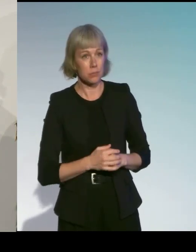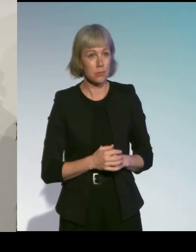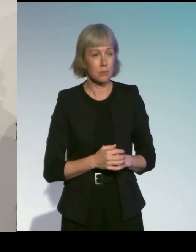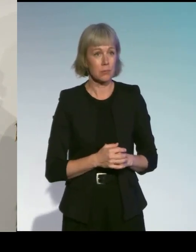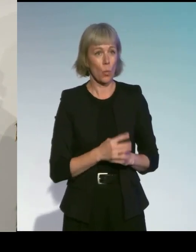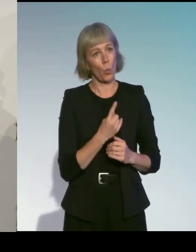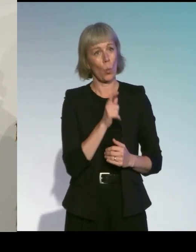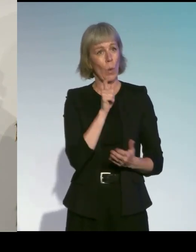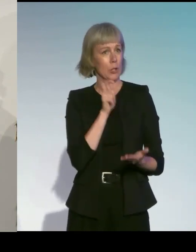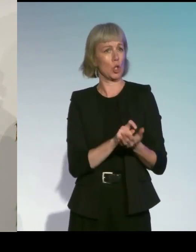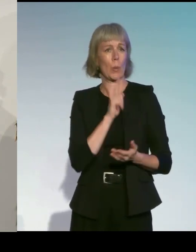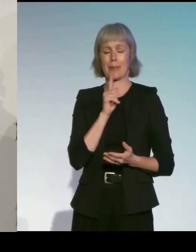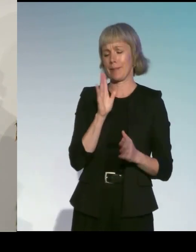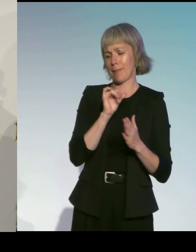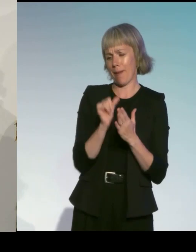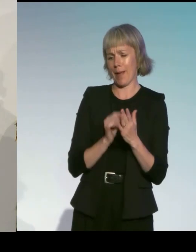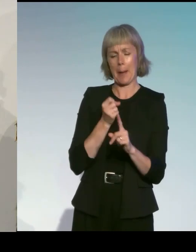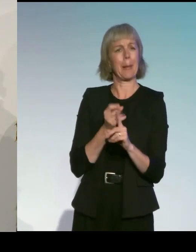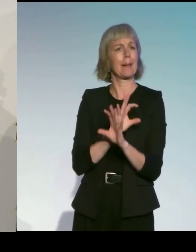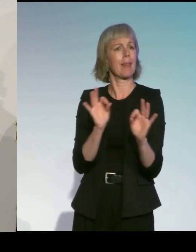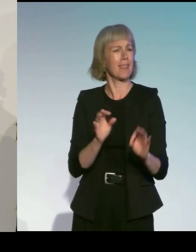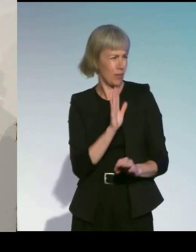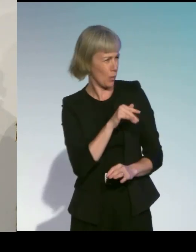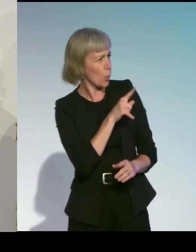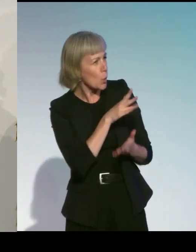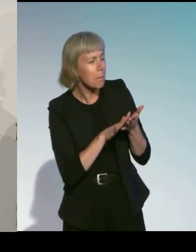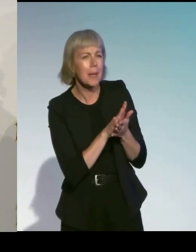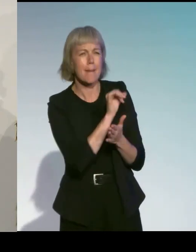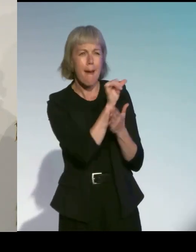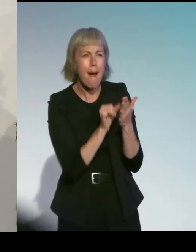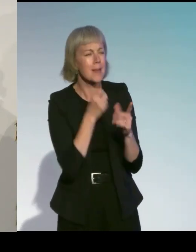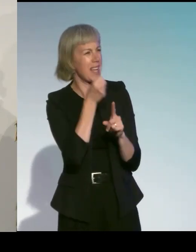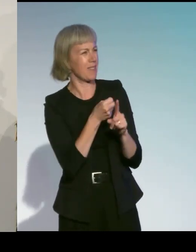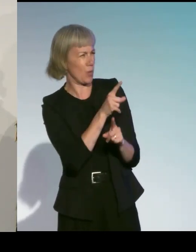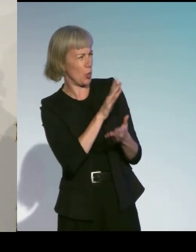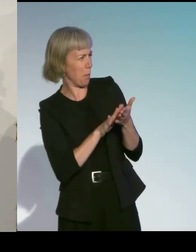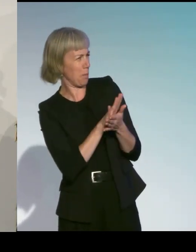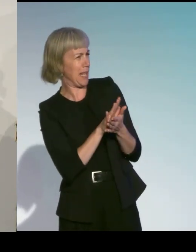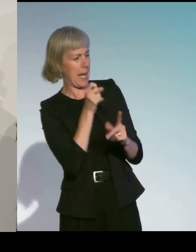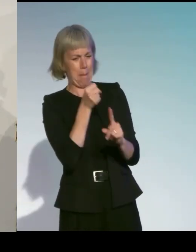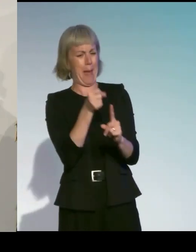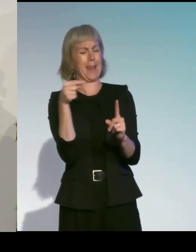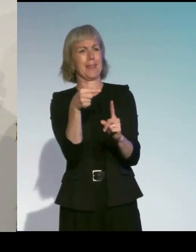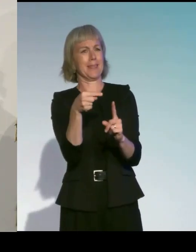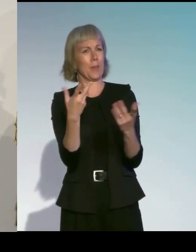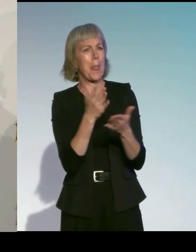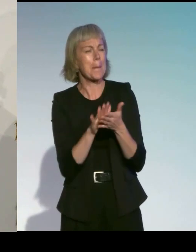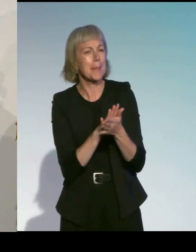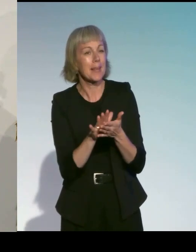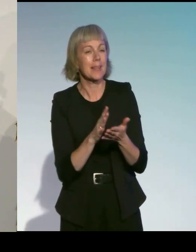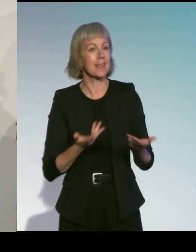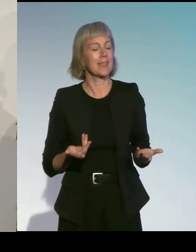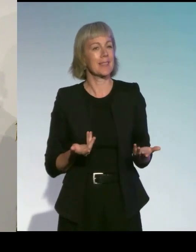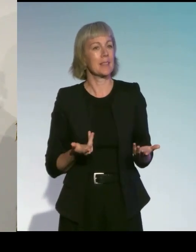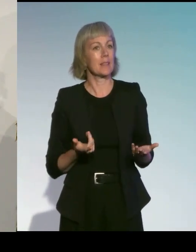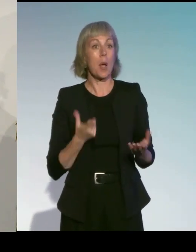a donor had ever said that, to say, well, what do you mean by art and what do you mean by activism? And in fact, what do you even mean by impact here? Because the other thing